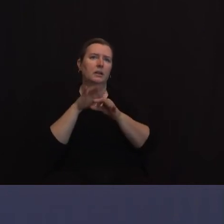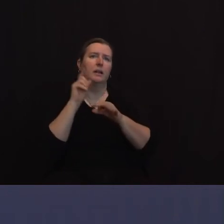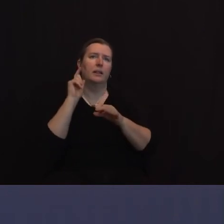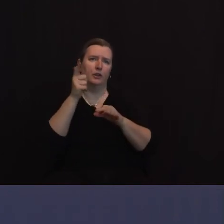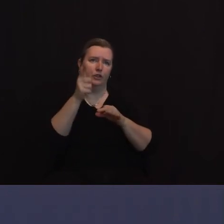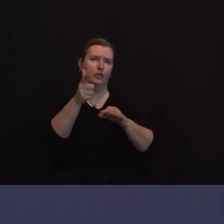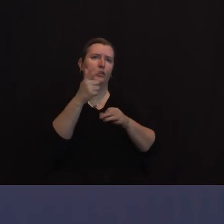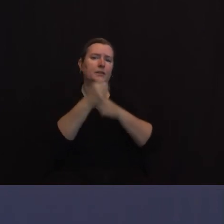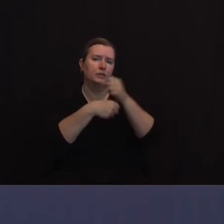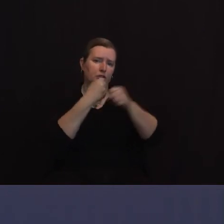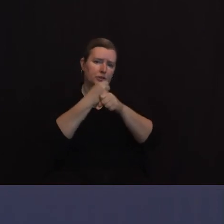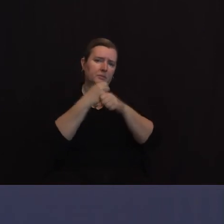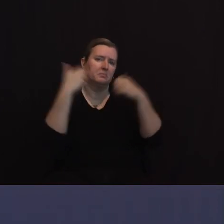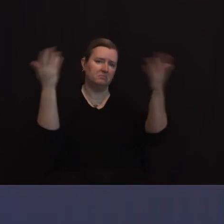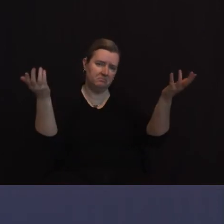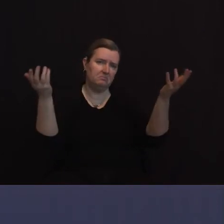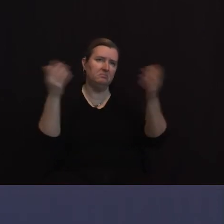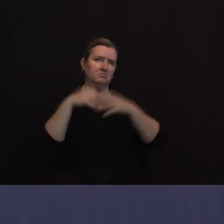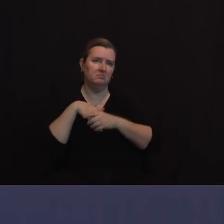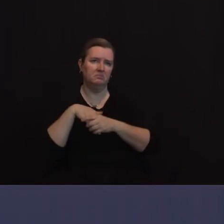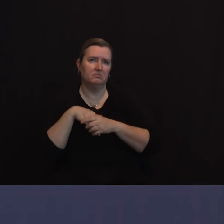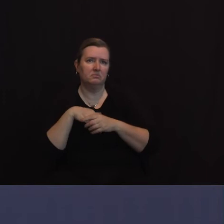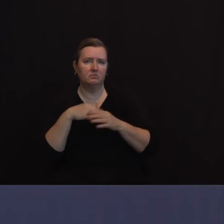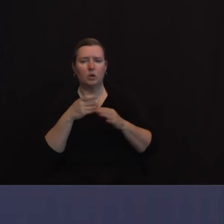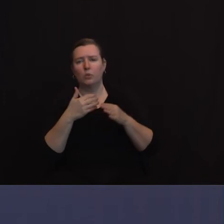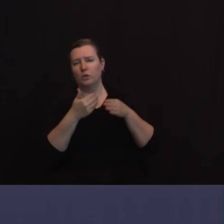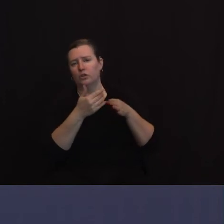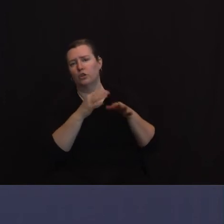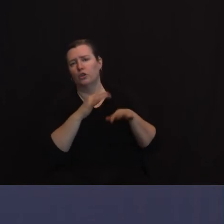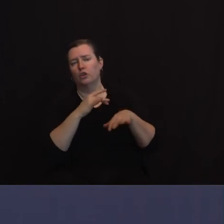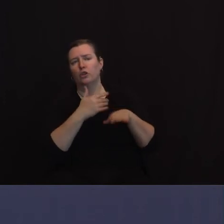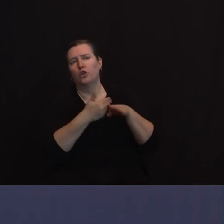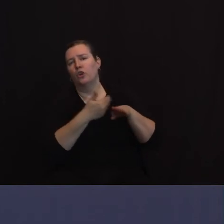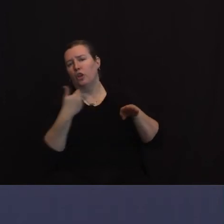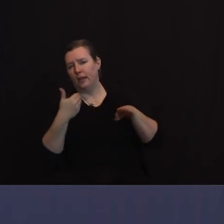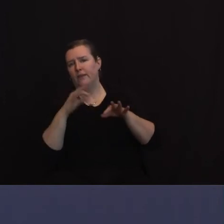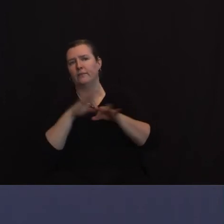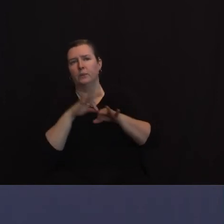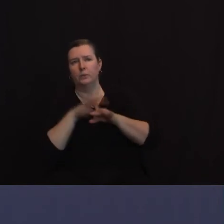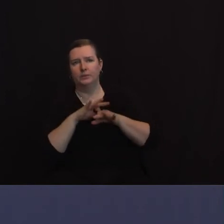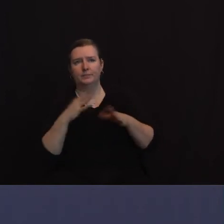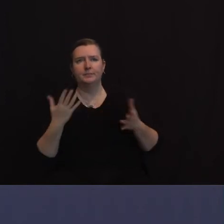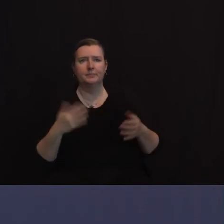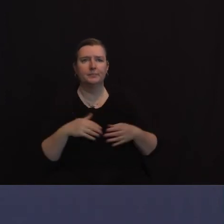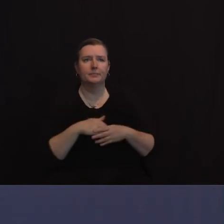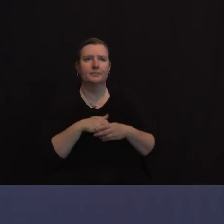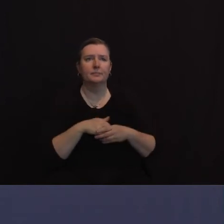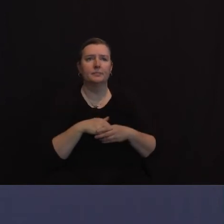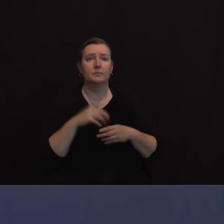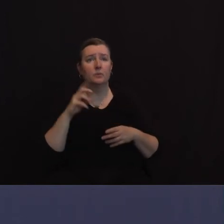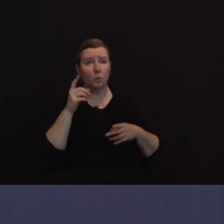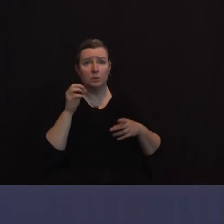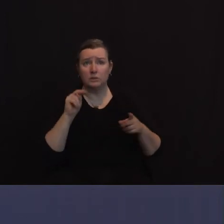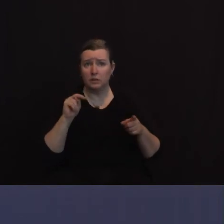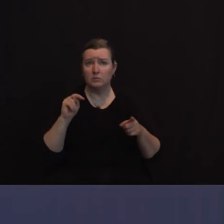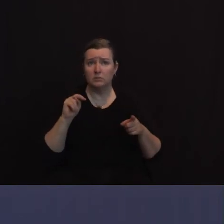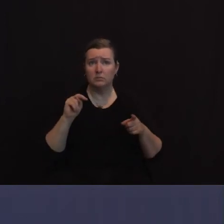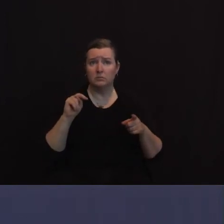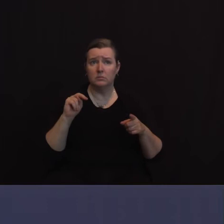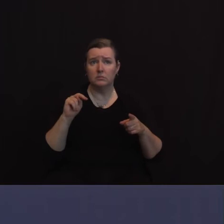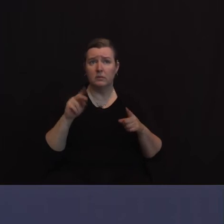race, I believe you are right, Gordon was the first elected official in the state to endorse my candidacy.